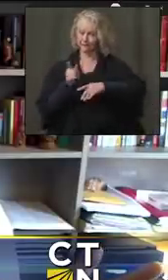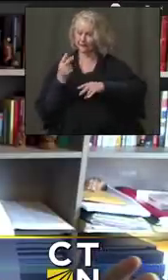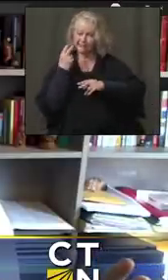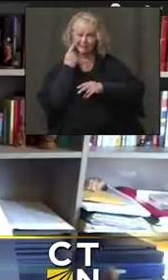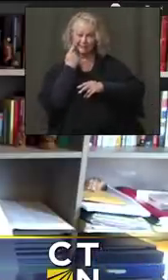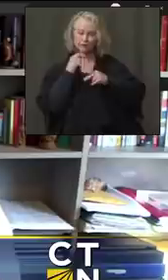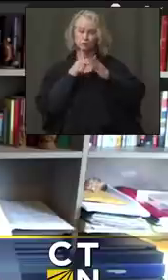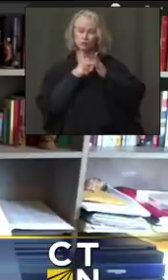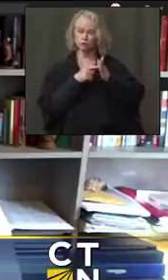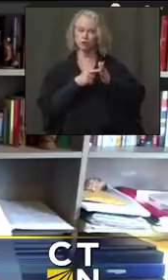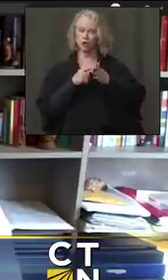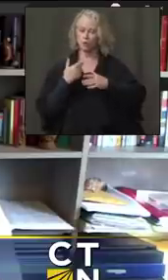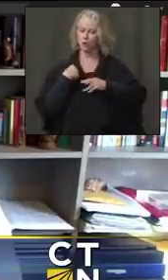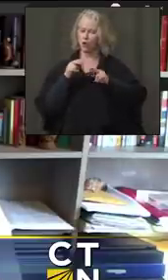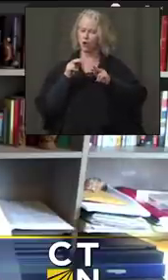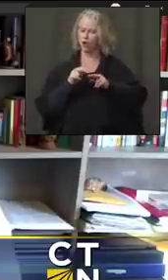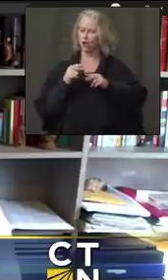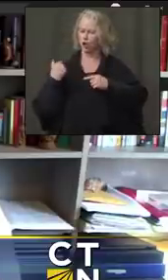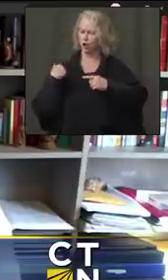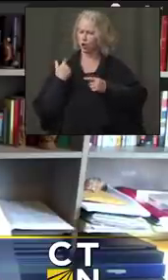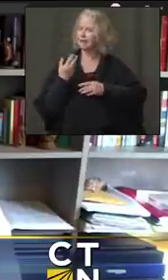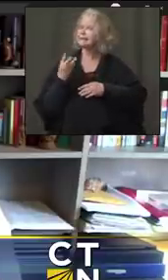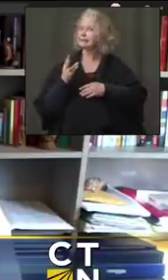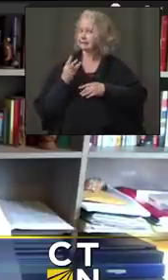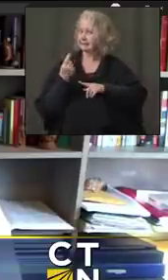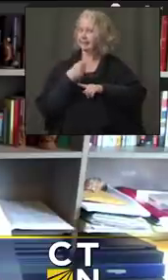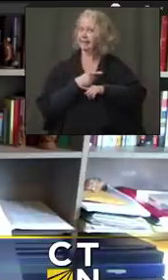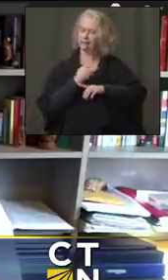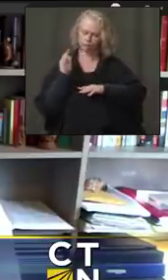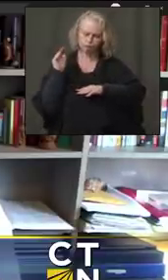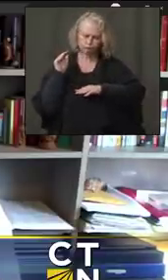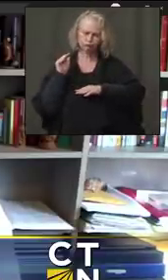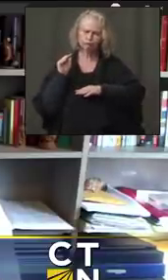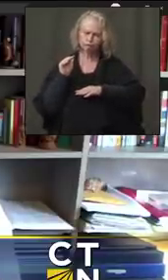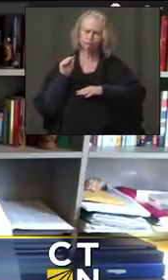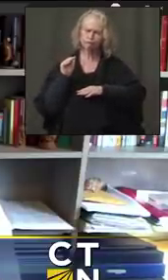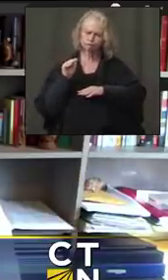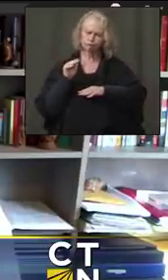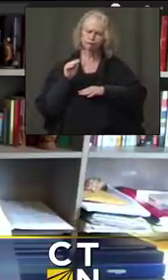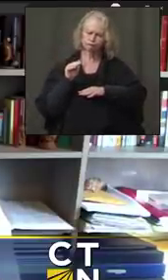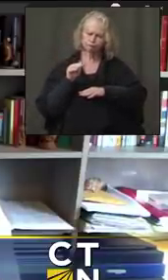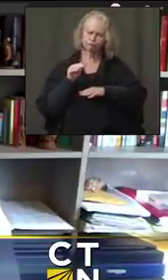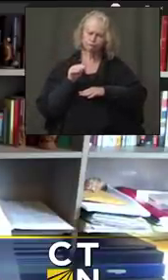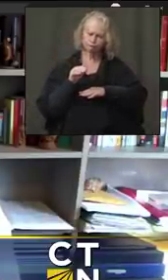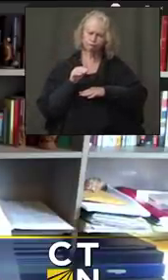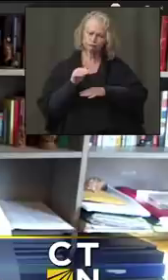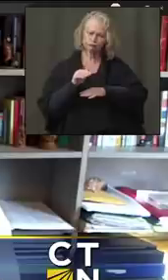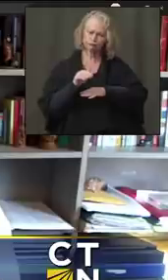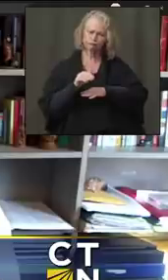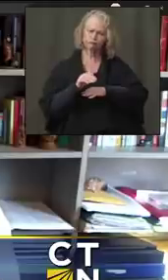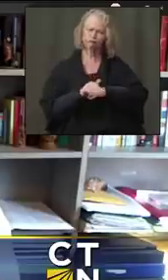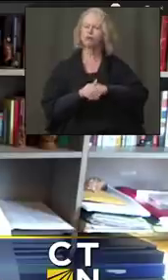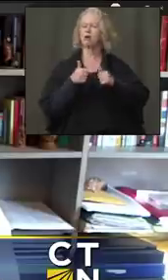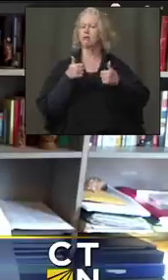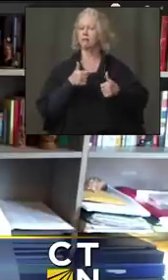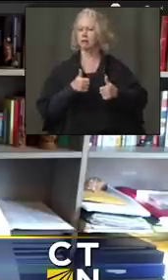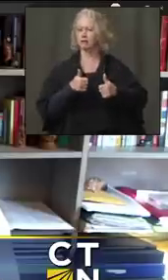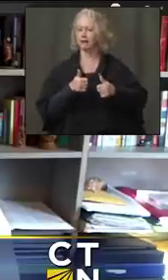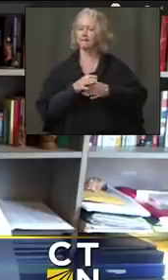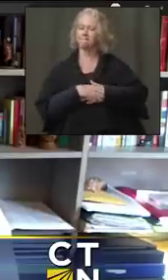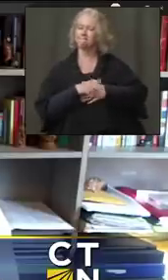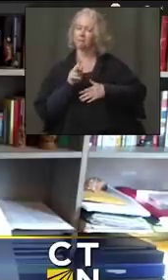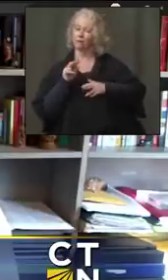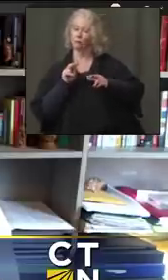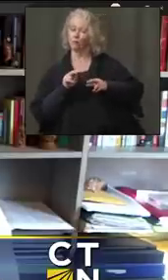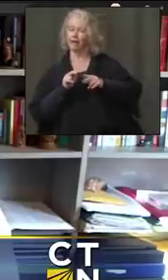have a 16-day continuous decline. So that's all good news. The problem with evaluating the cases is